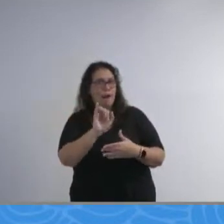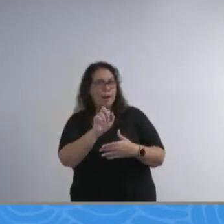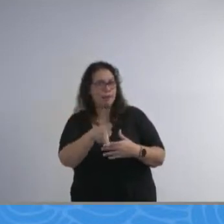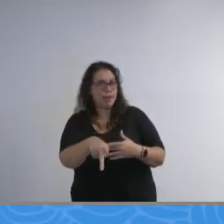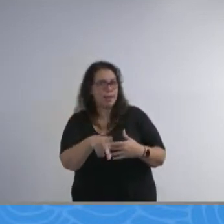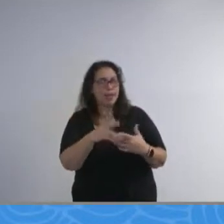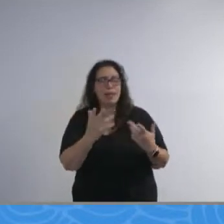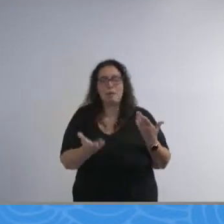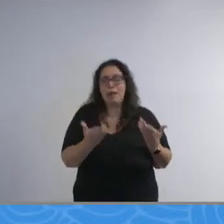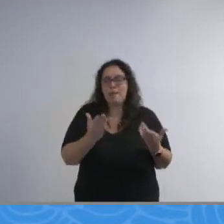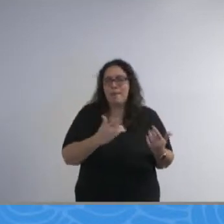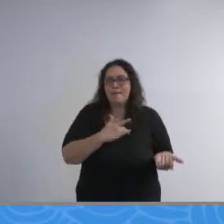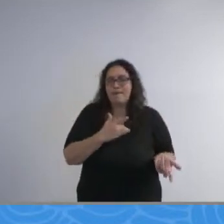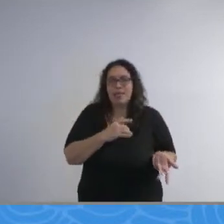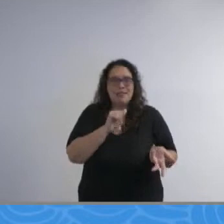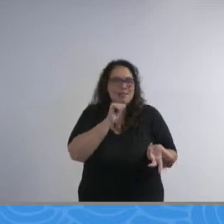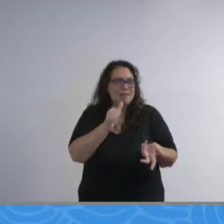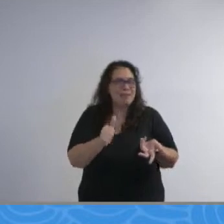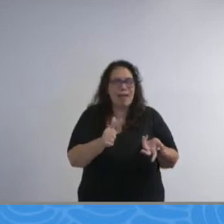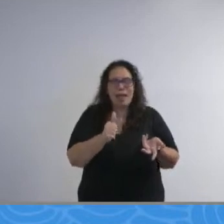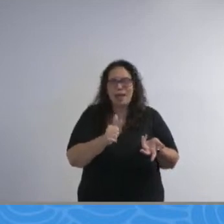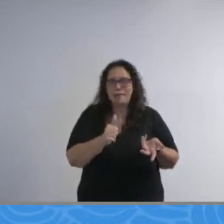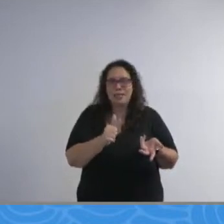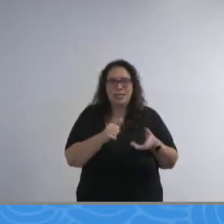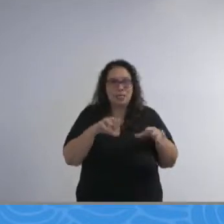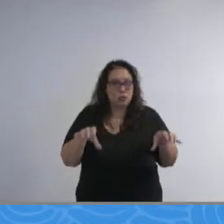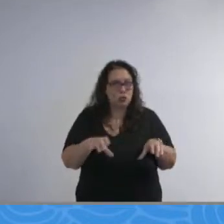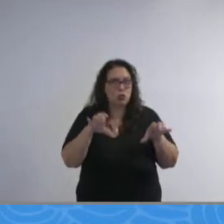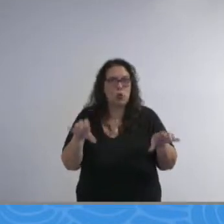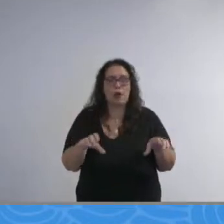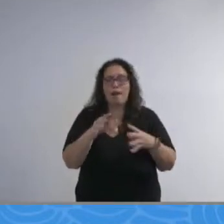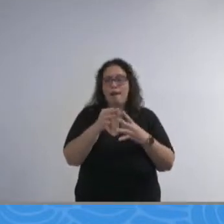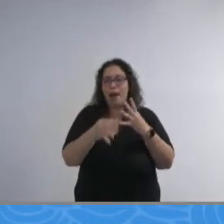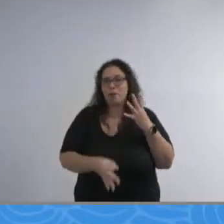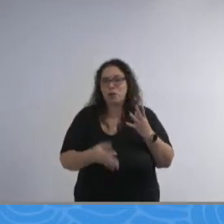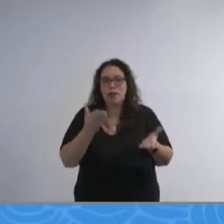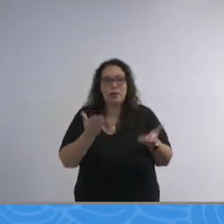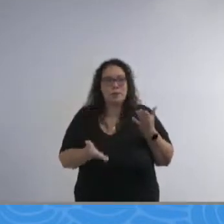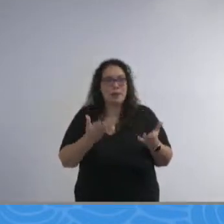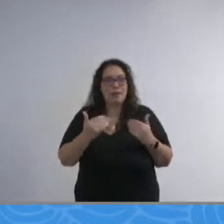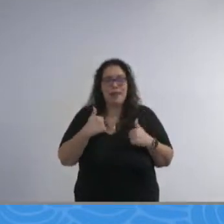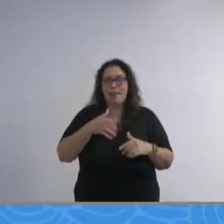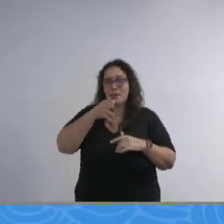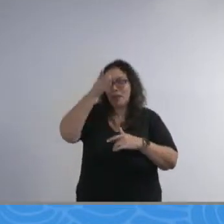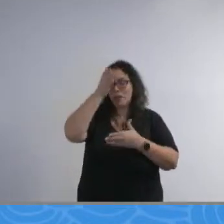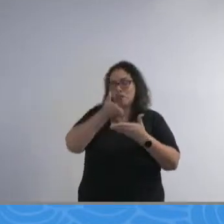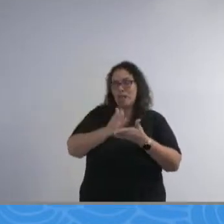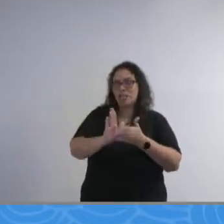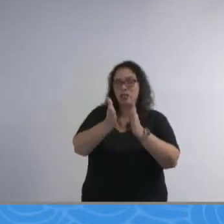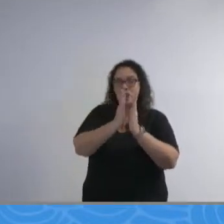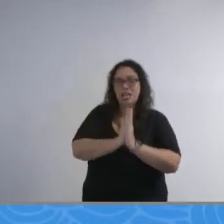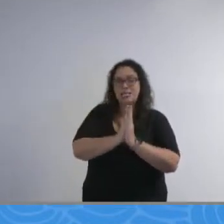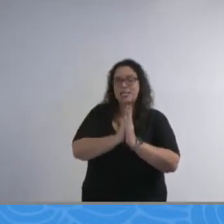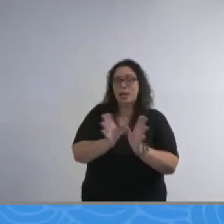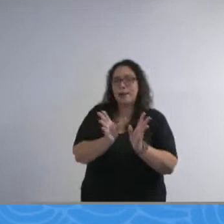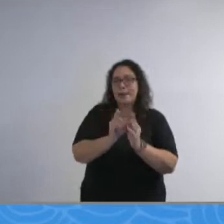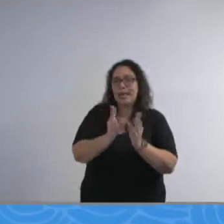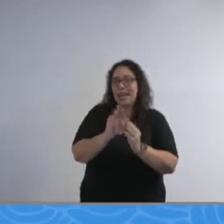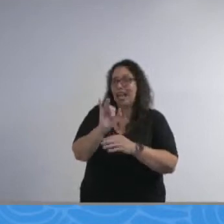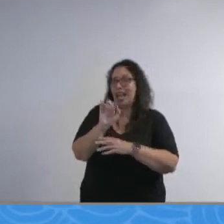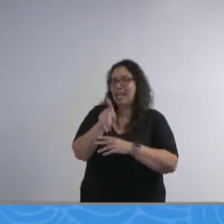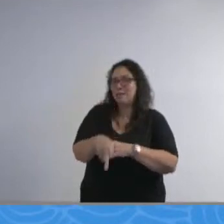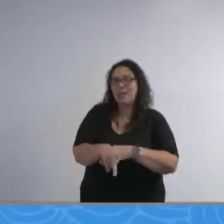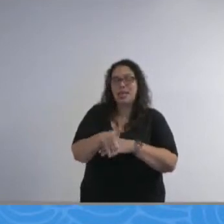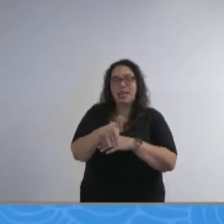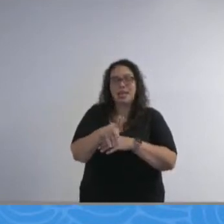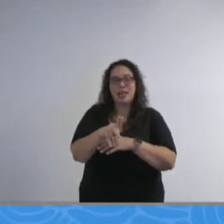that they might feel is not being carried out. So an option here would be that they have the parental right to request an IEP meeting that can be held